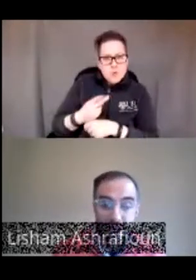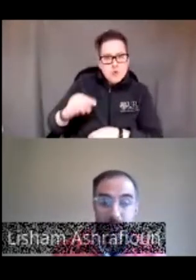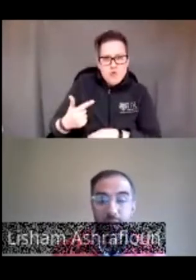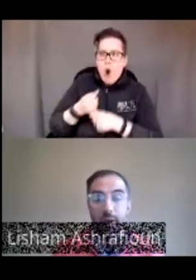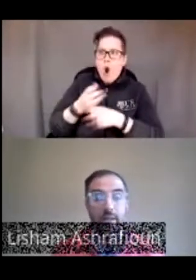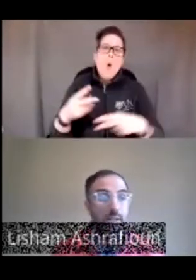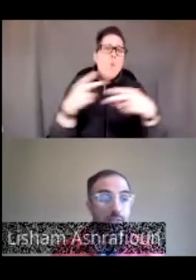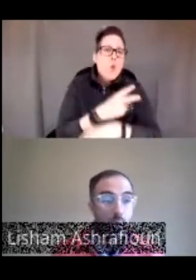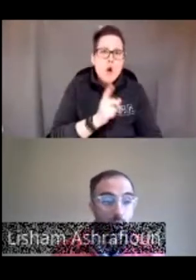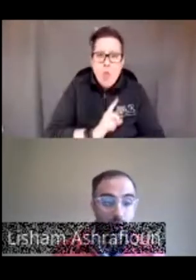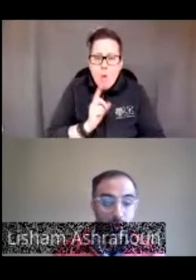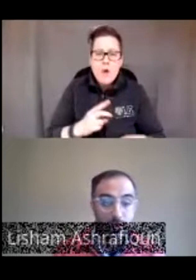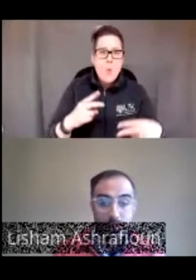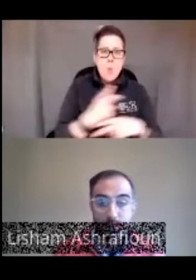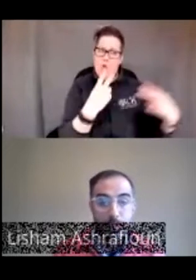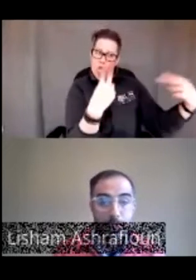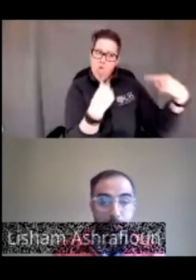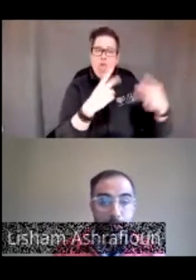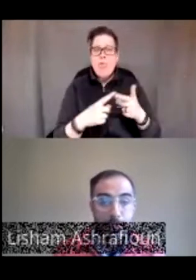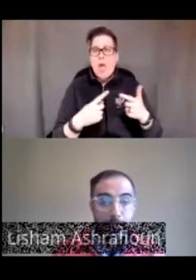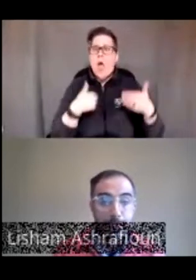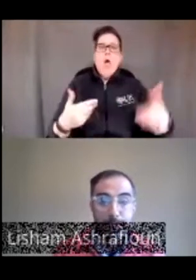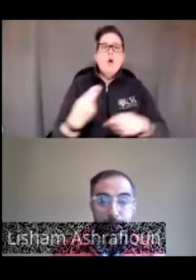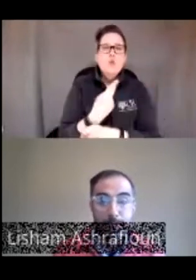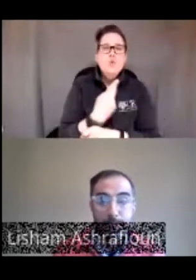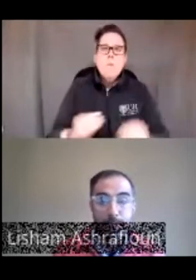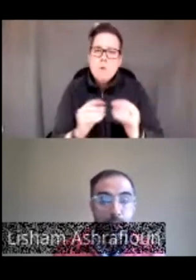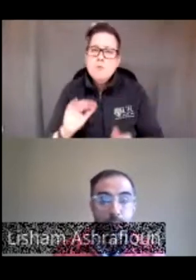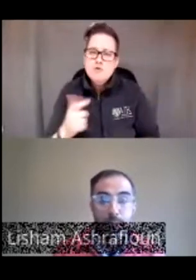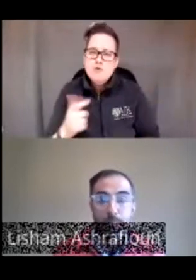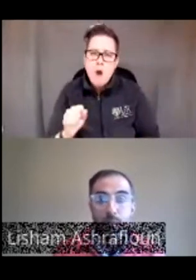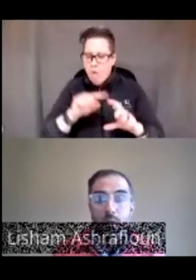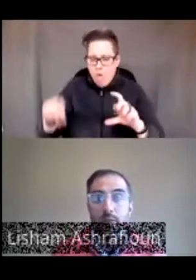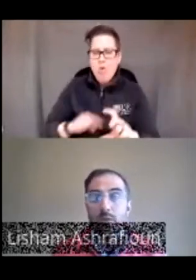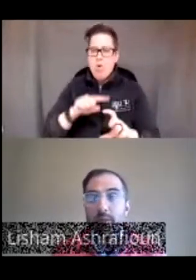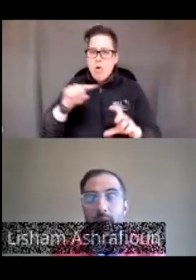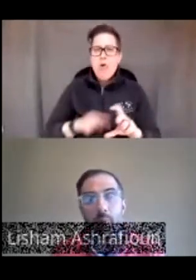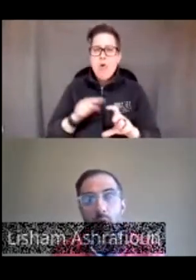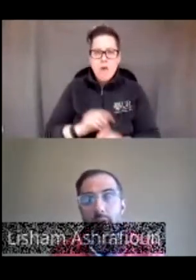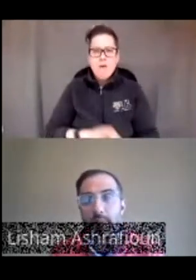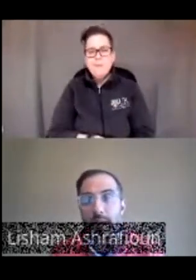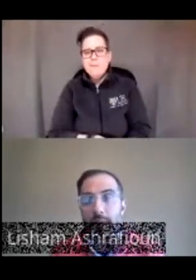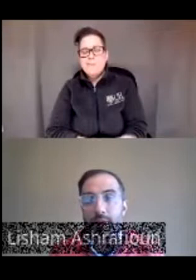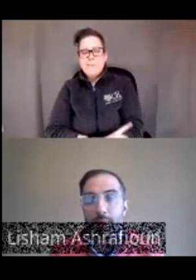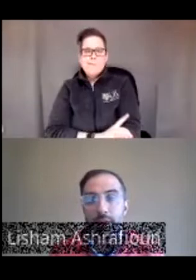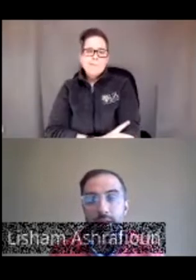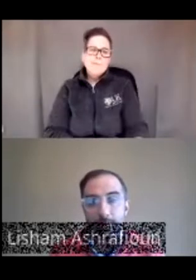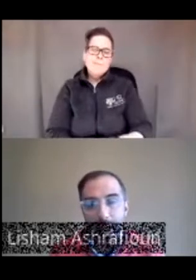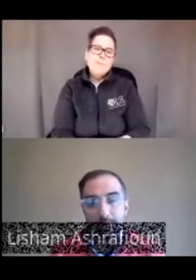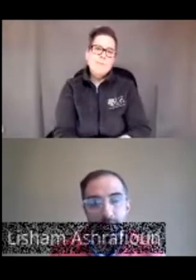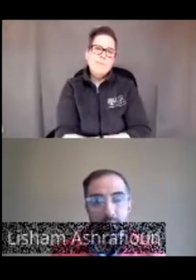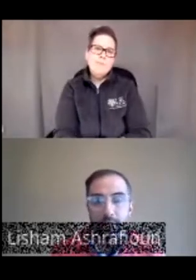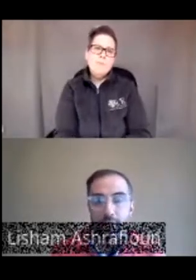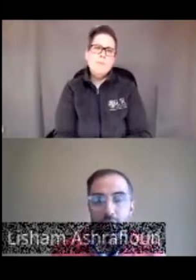and stigma, thereby leading to more drug use. So it's important to be able to build in